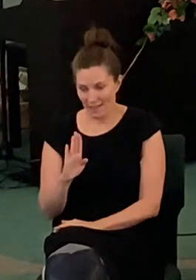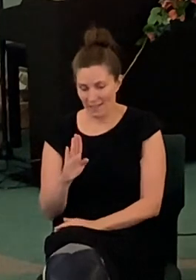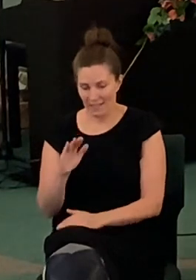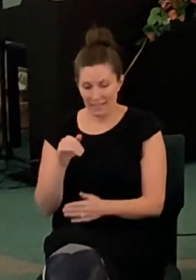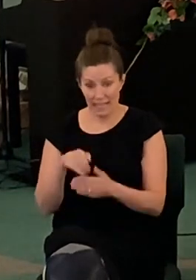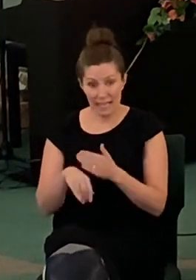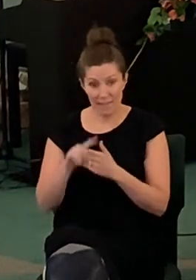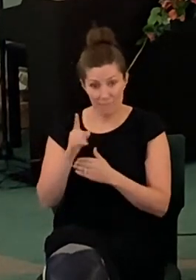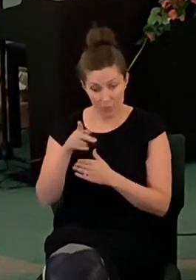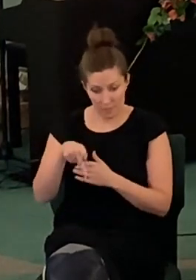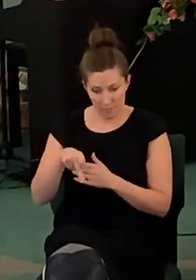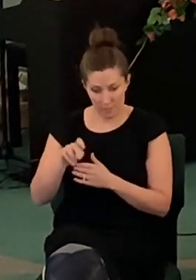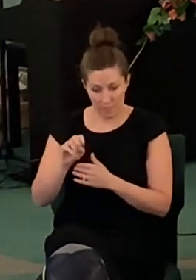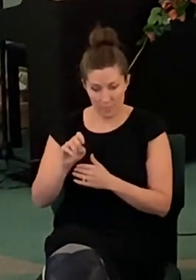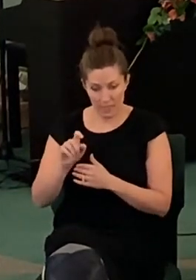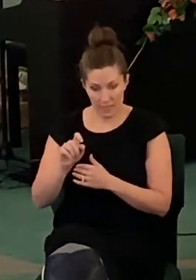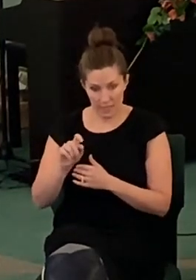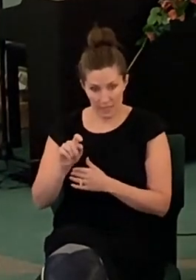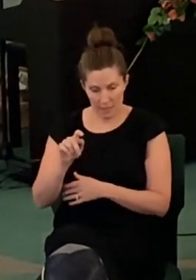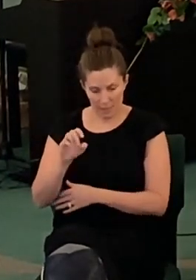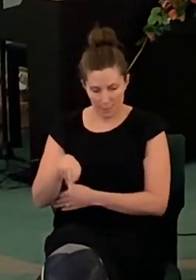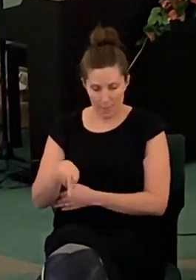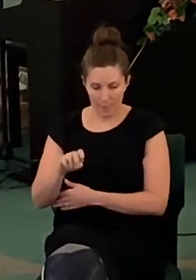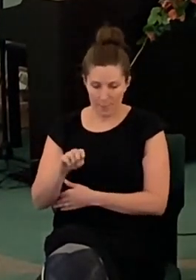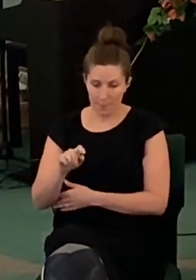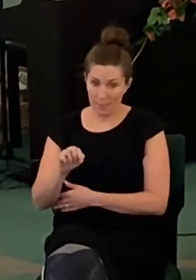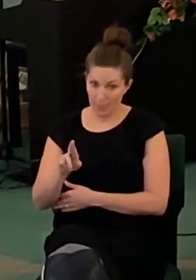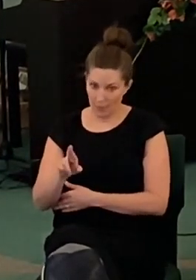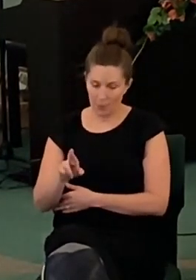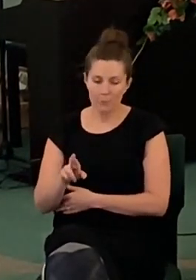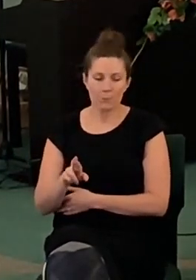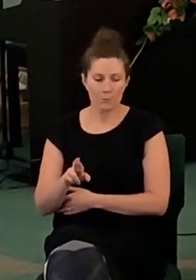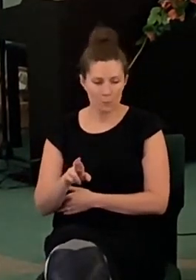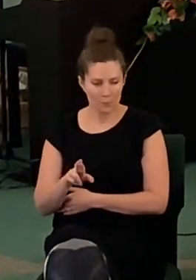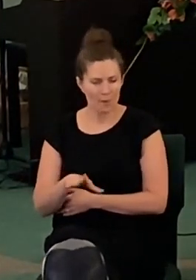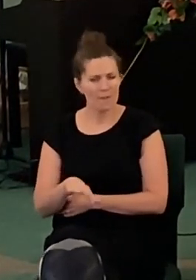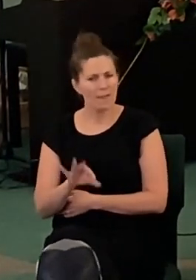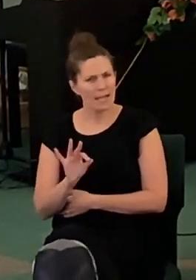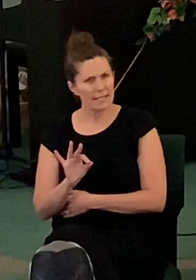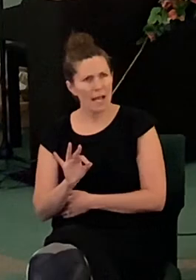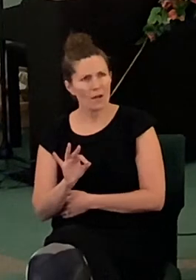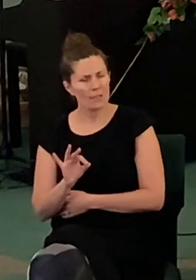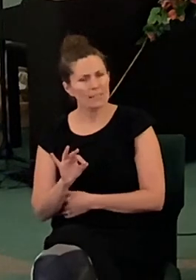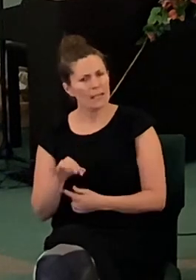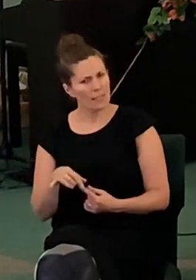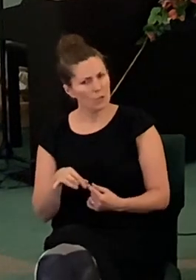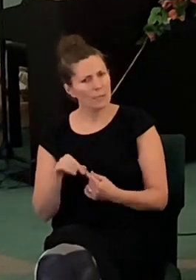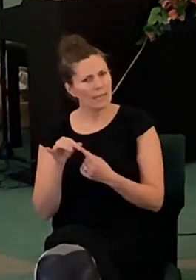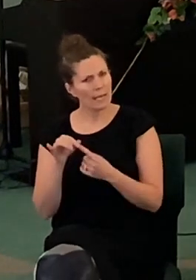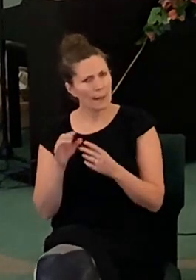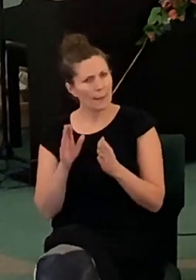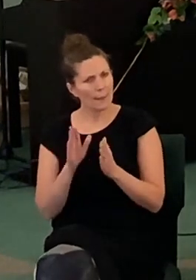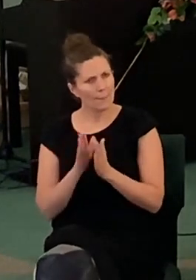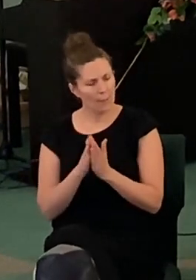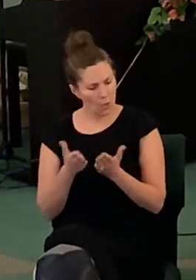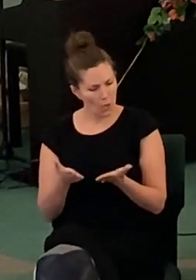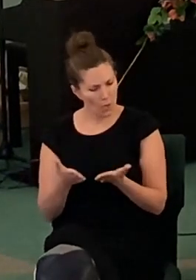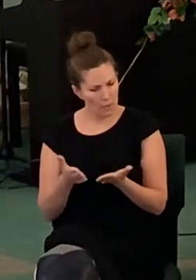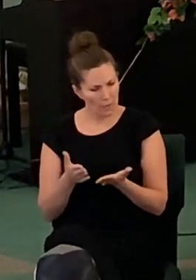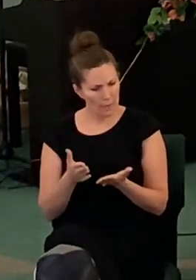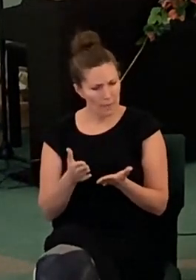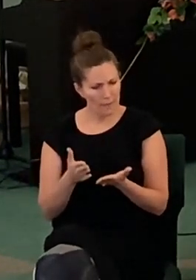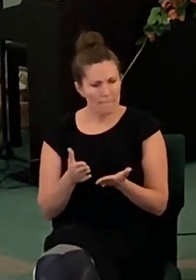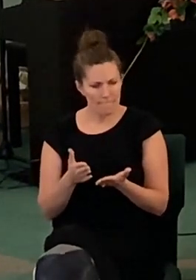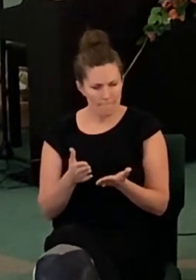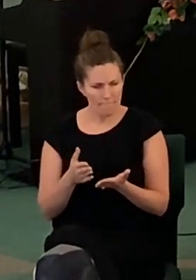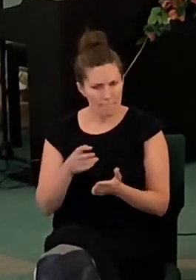And 1 Peter, as we're going to start to find out as we go through it in these coming weeks, is a unique book, not just based on the content of what's in there,